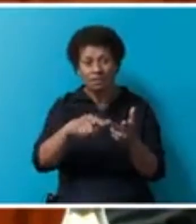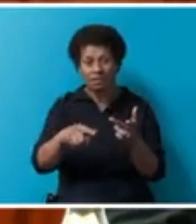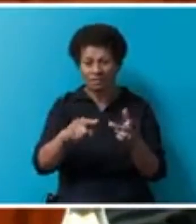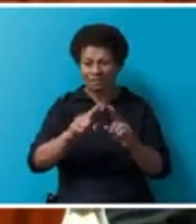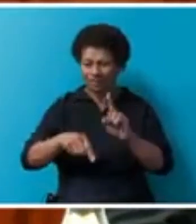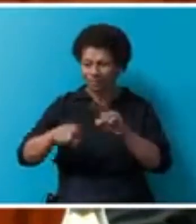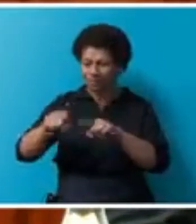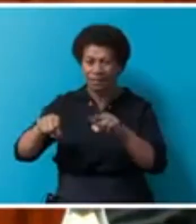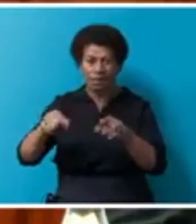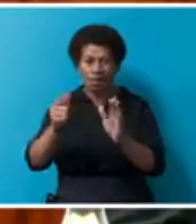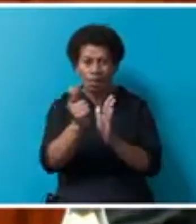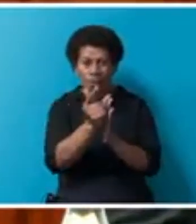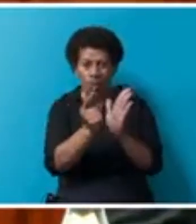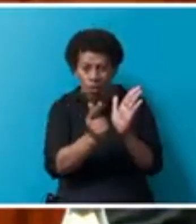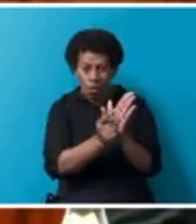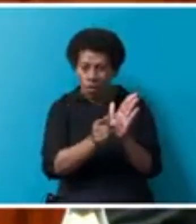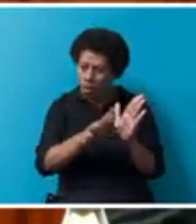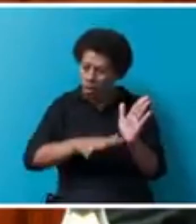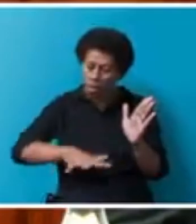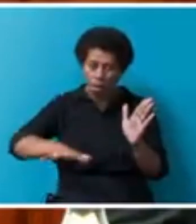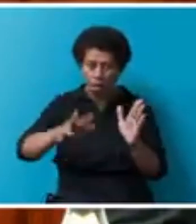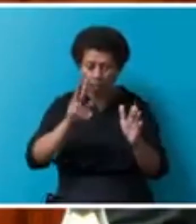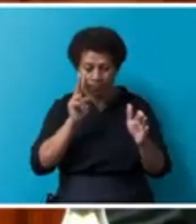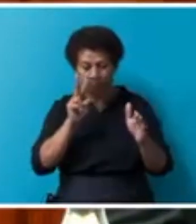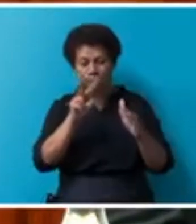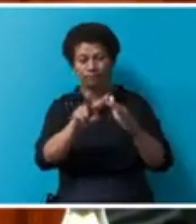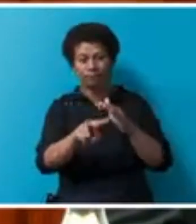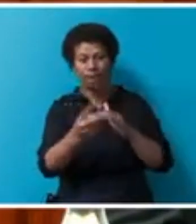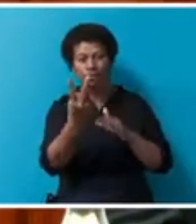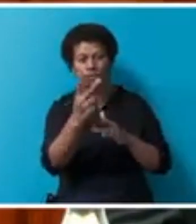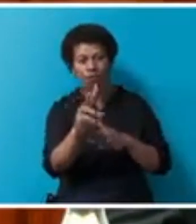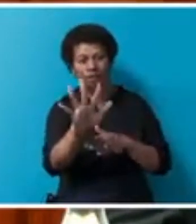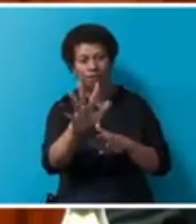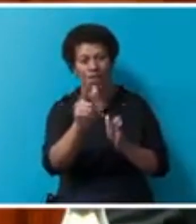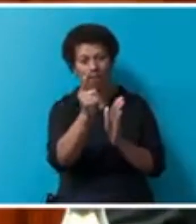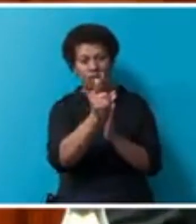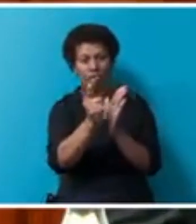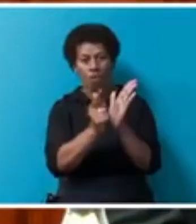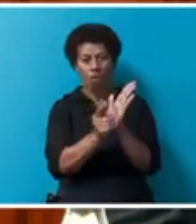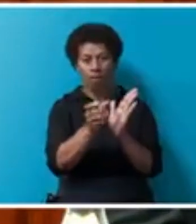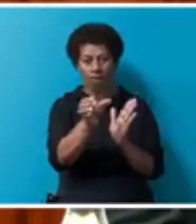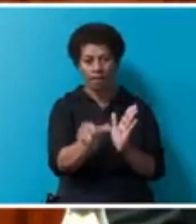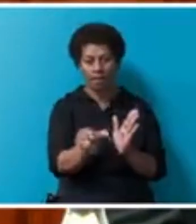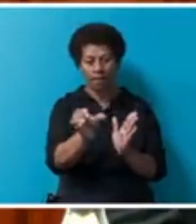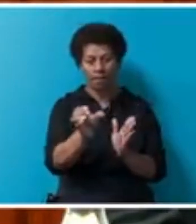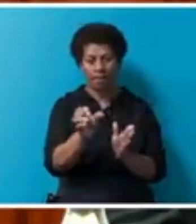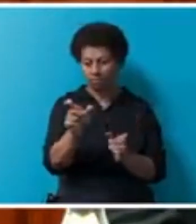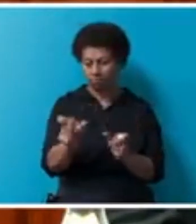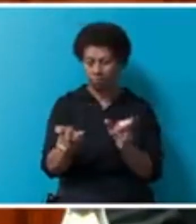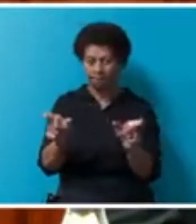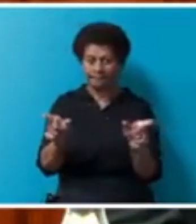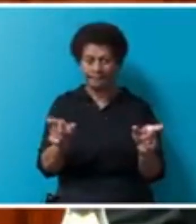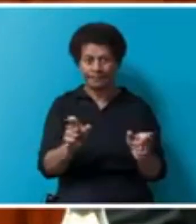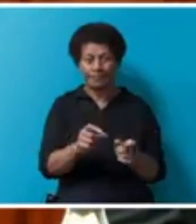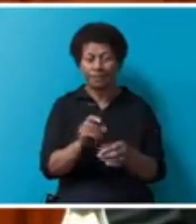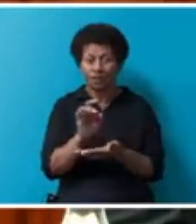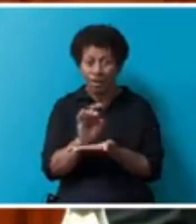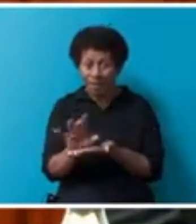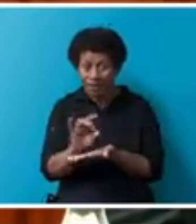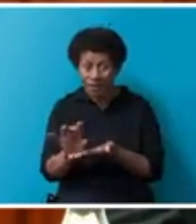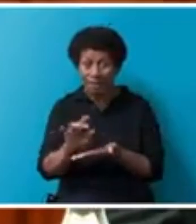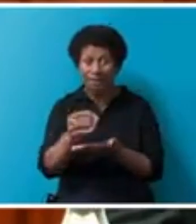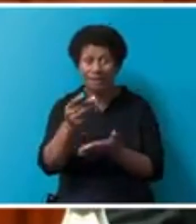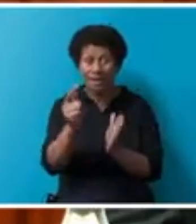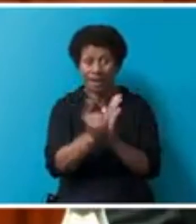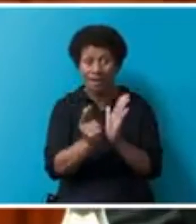areas of law, all overseen by a team of 25 lawyers. In terms of advisory legal services,